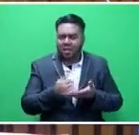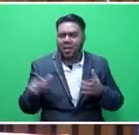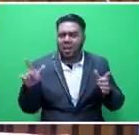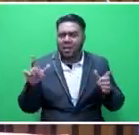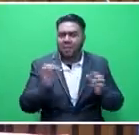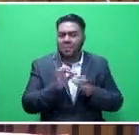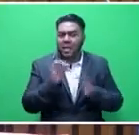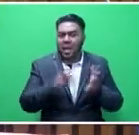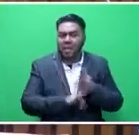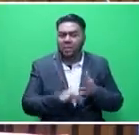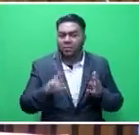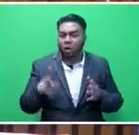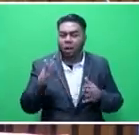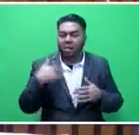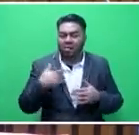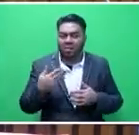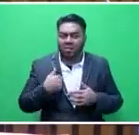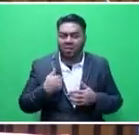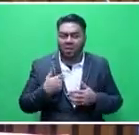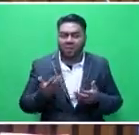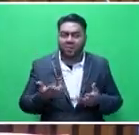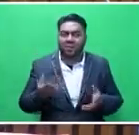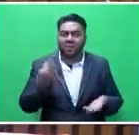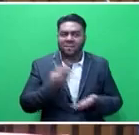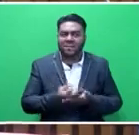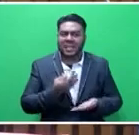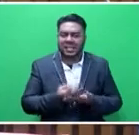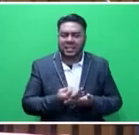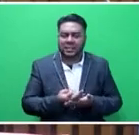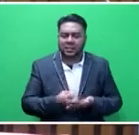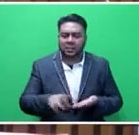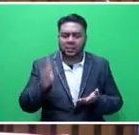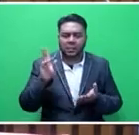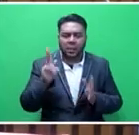for Health. Fees is a policy decision.